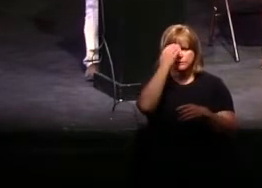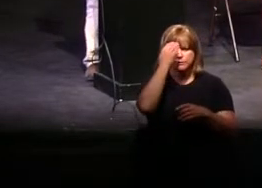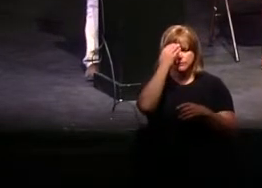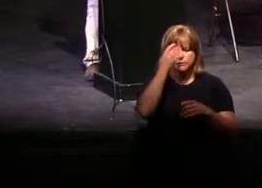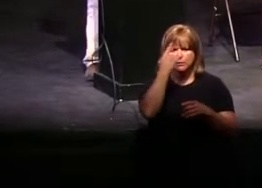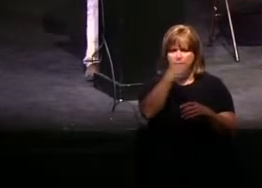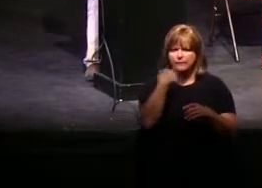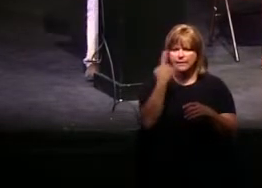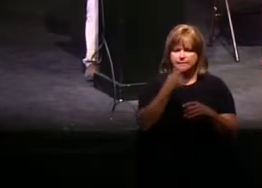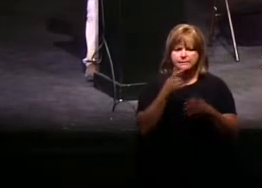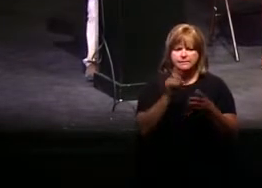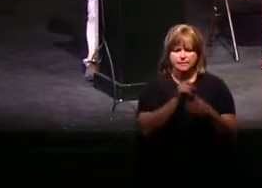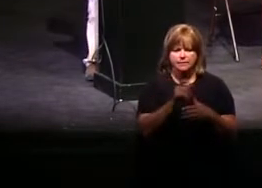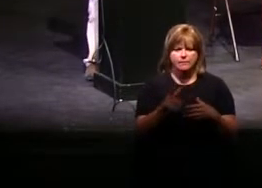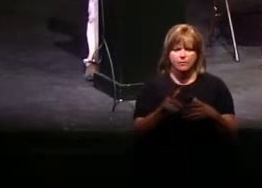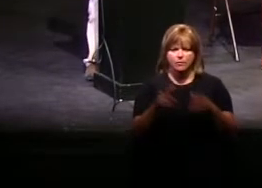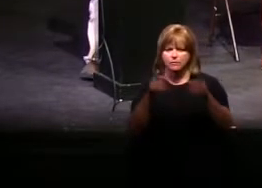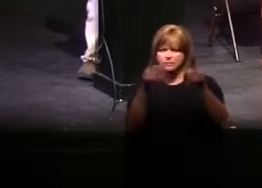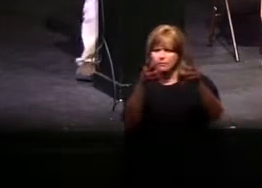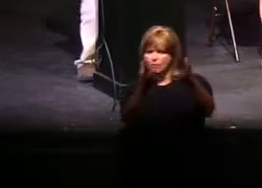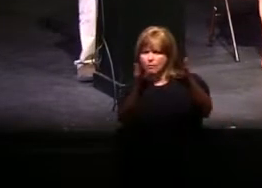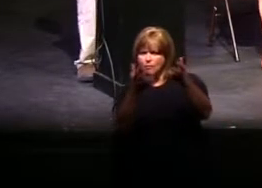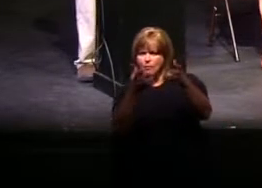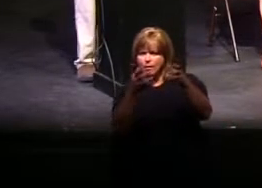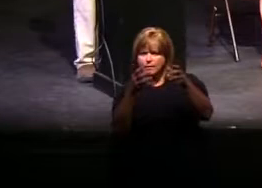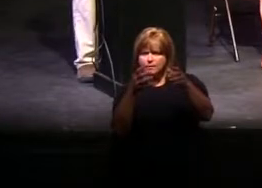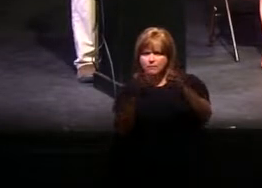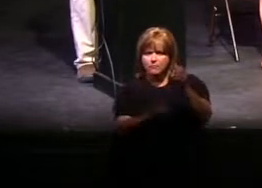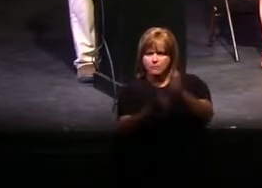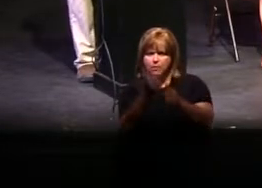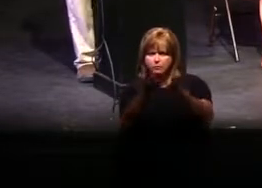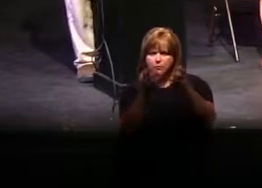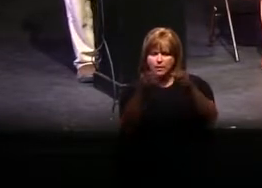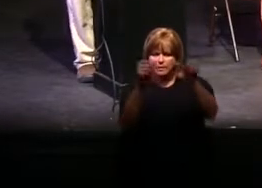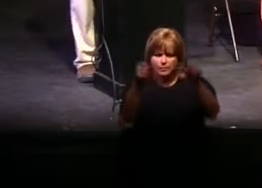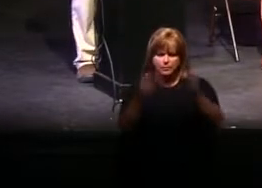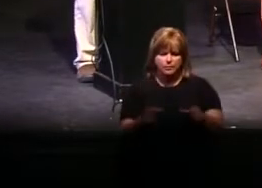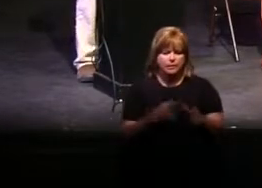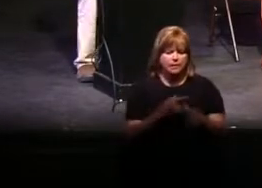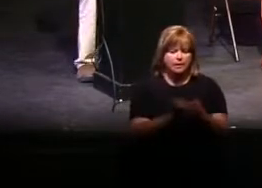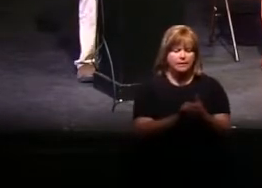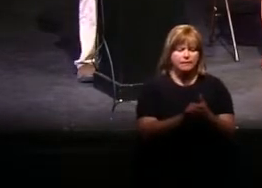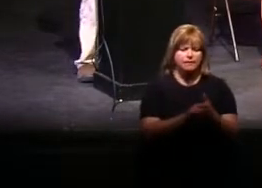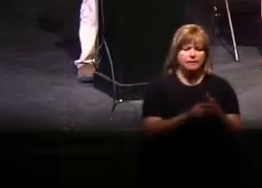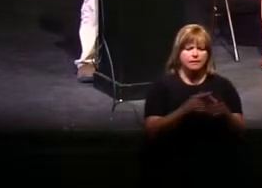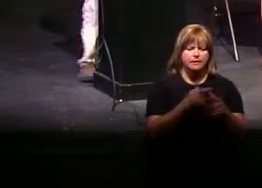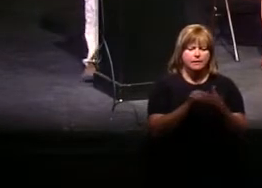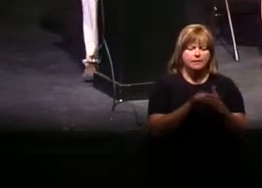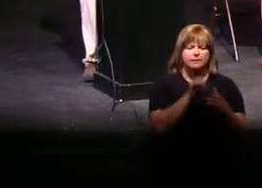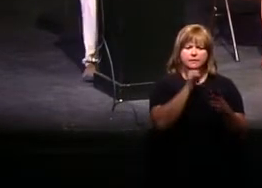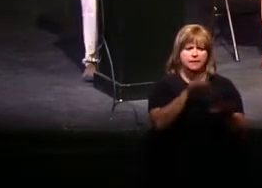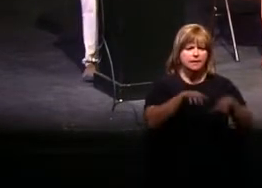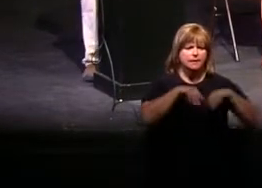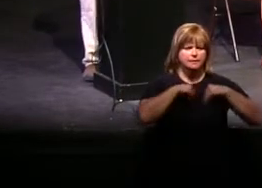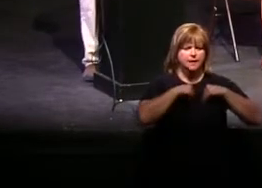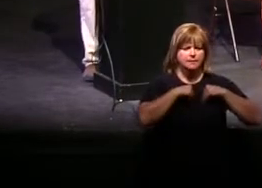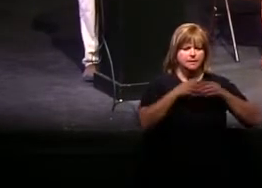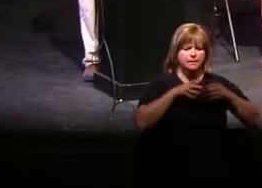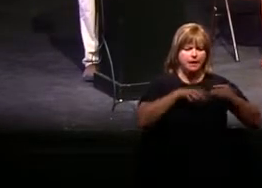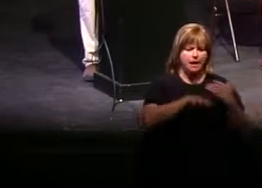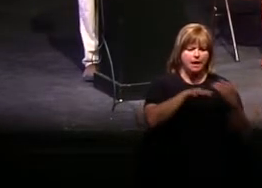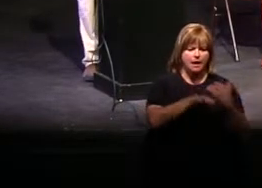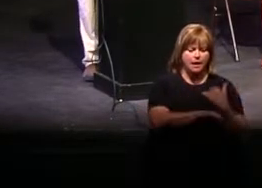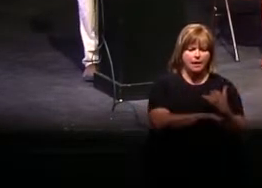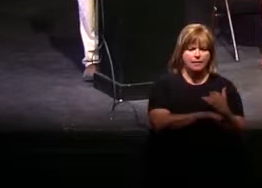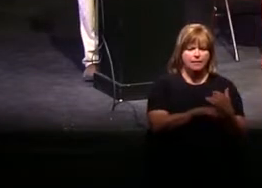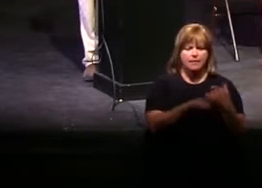faces among the wanted posters. 4-hour drive from the county seat county, unadopted highway, county